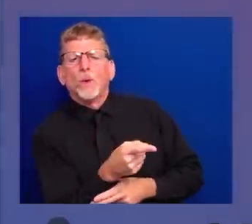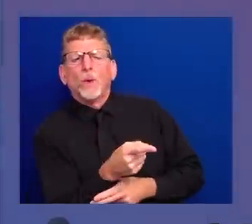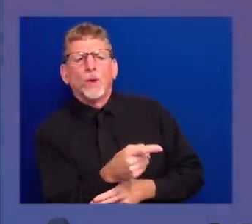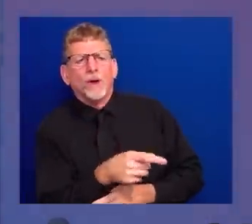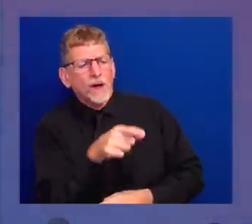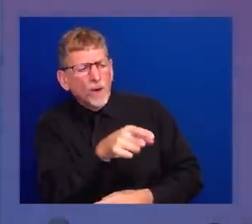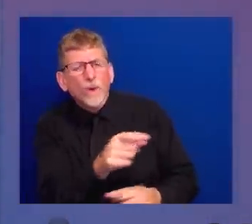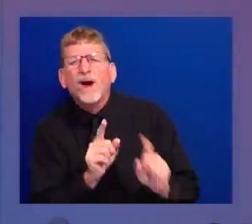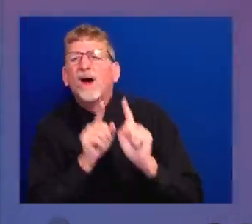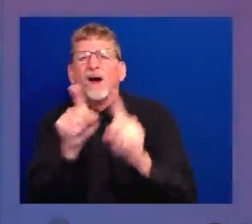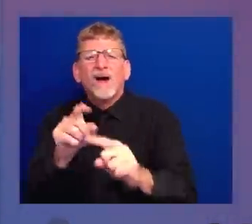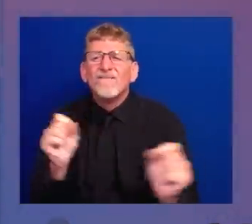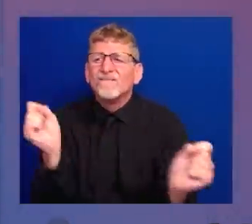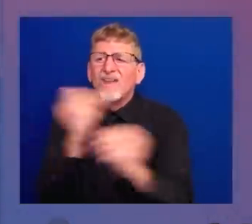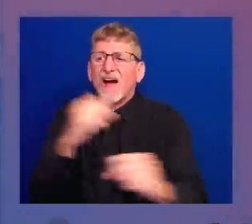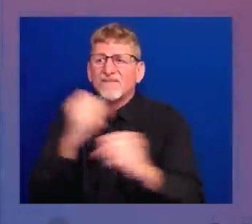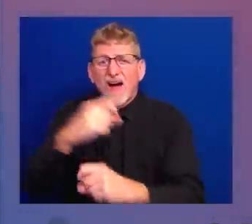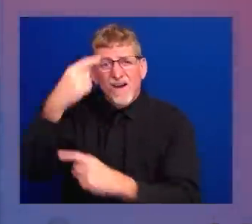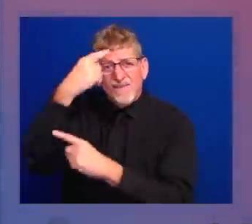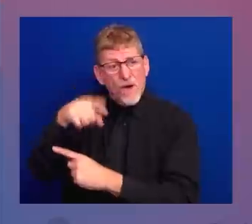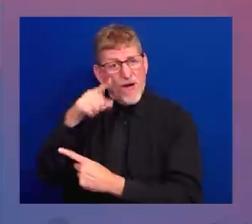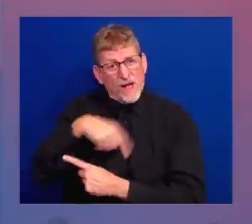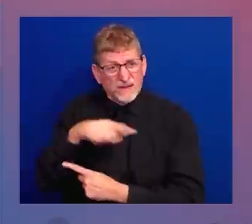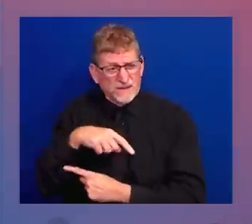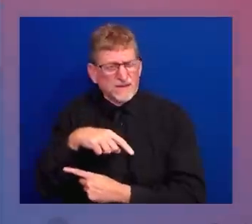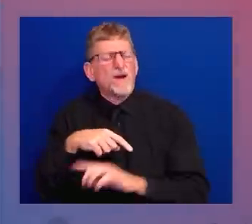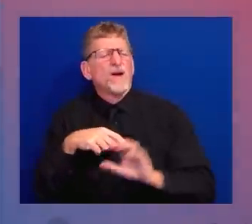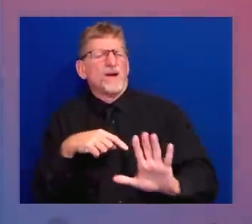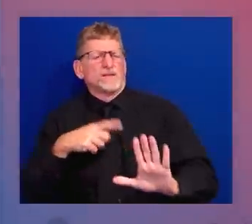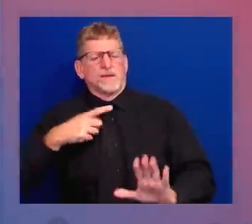If you serve us, we'll serve you when you come home.